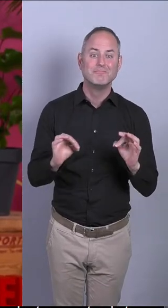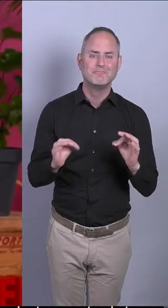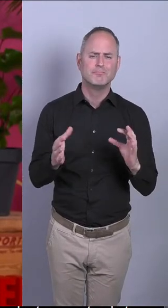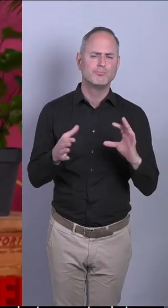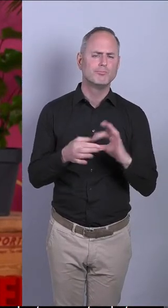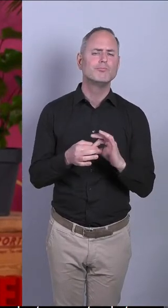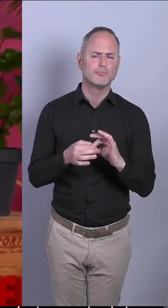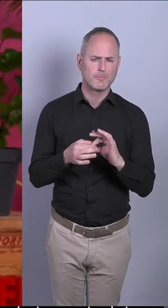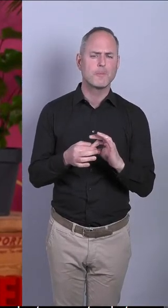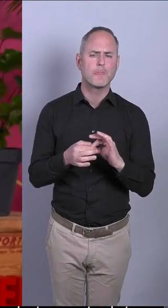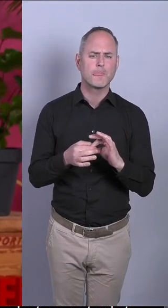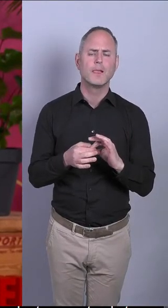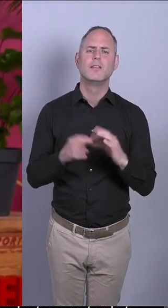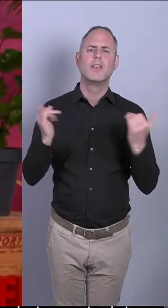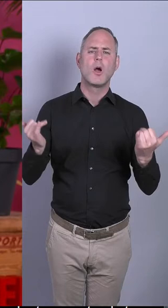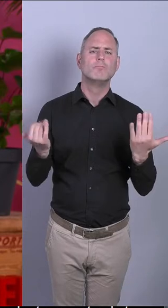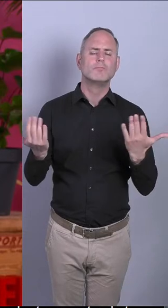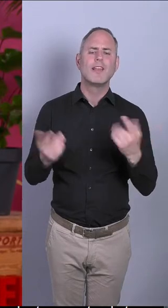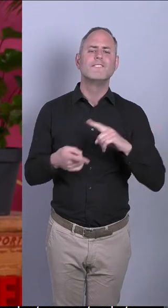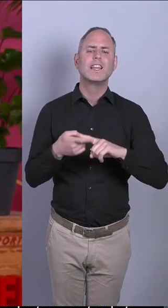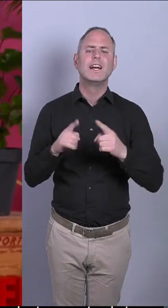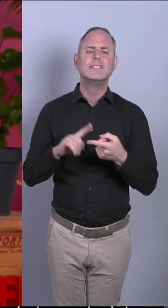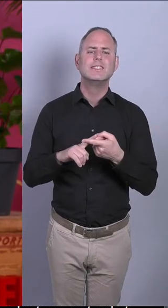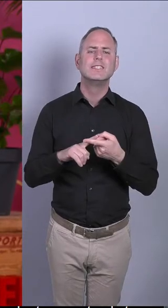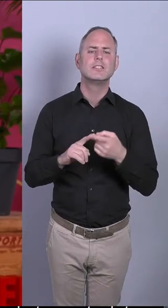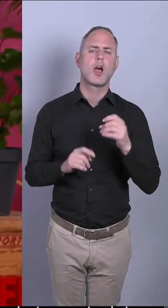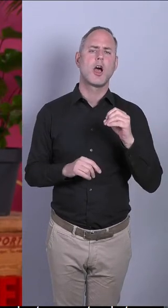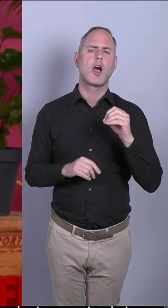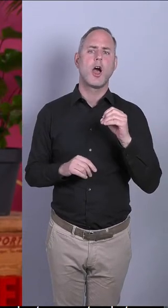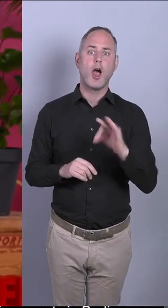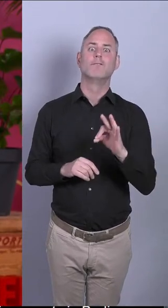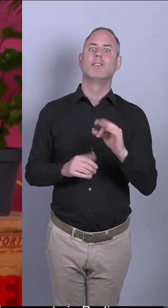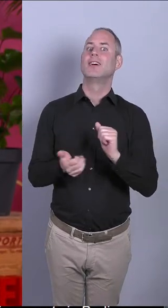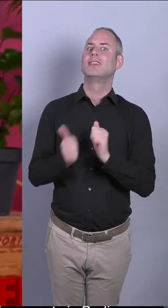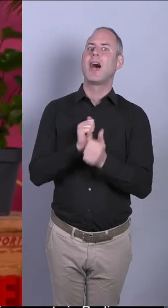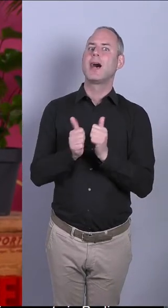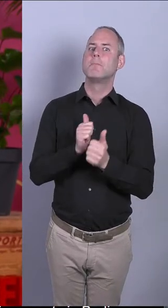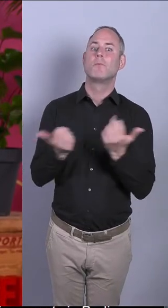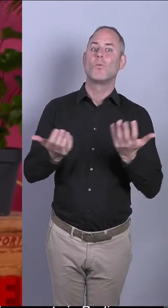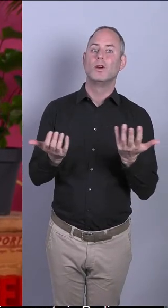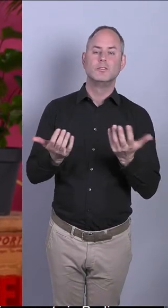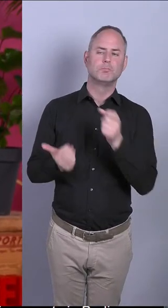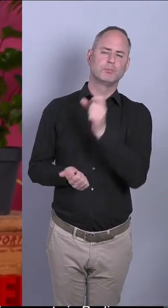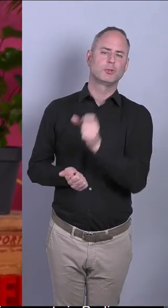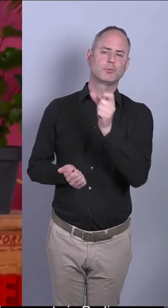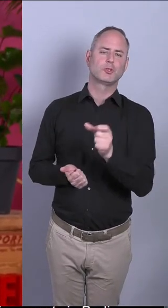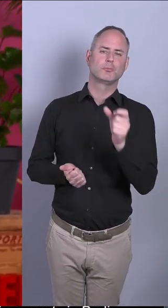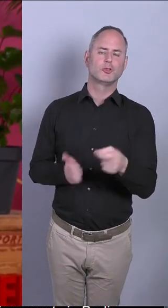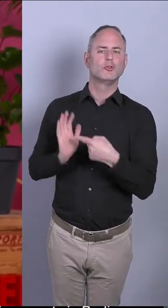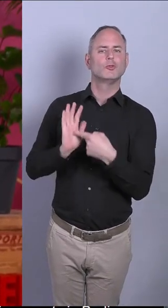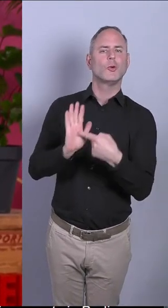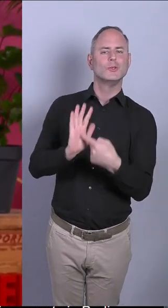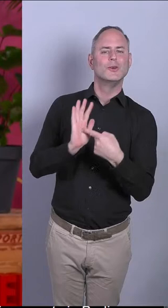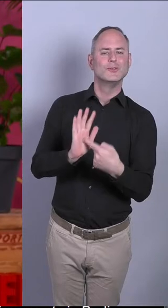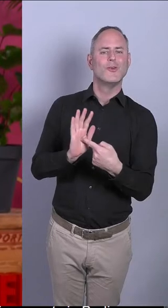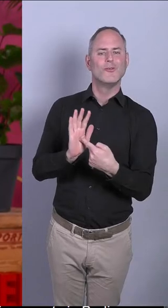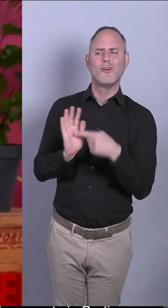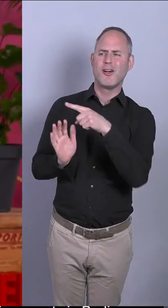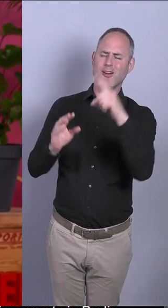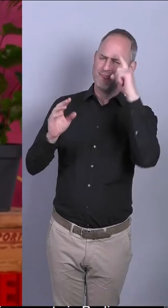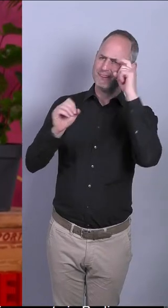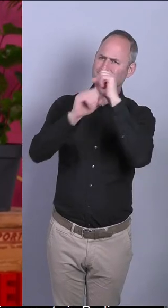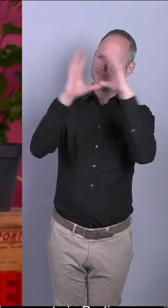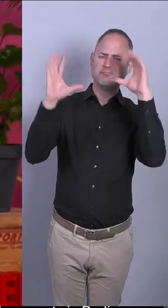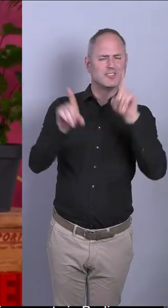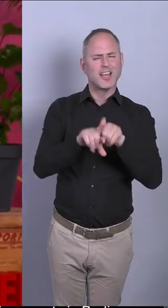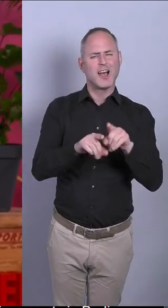Those are celebrities from a variety of the social walks, as it were. They want to be part of